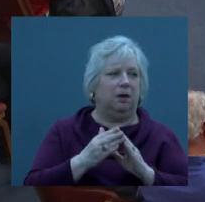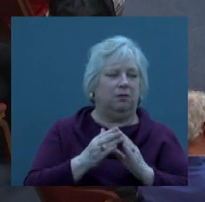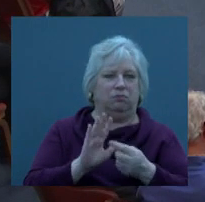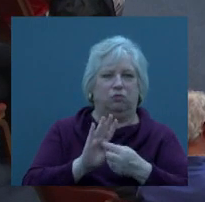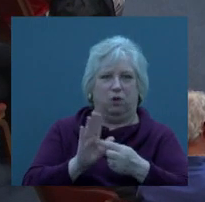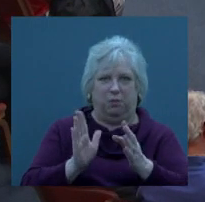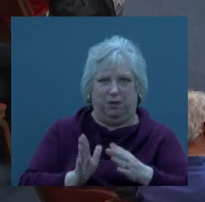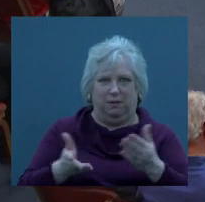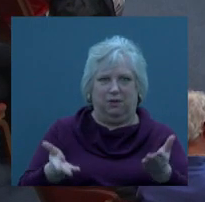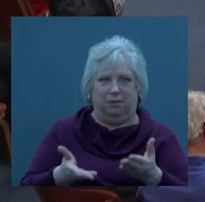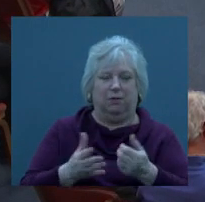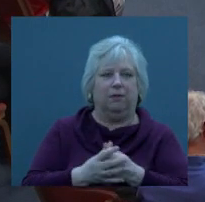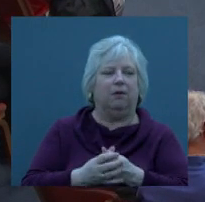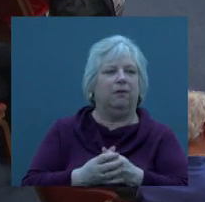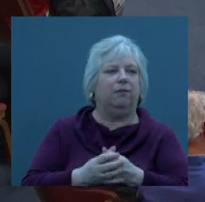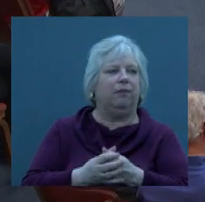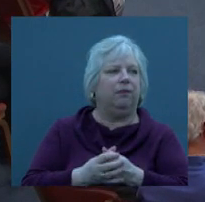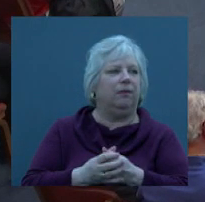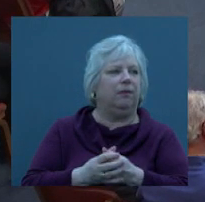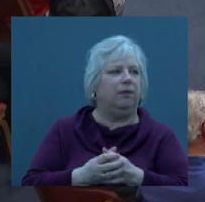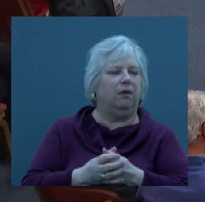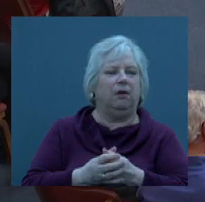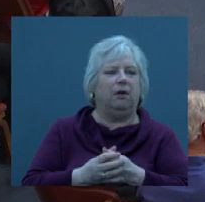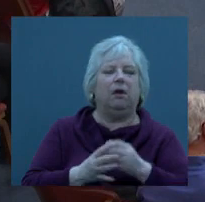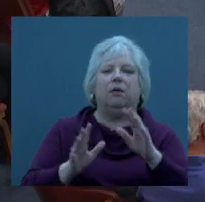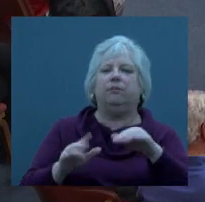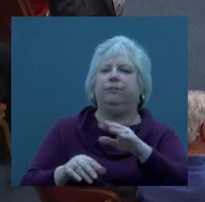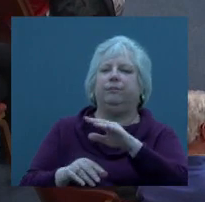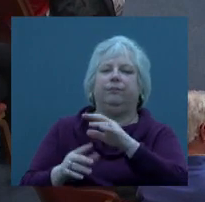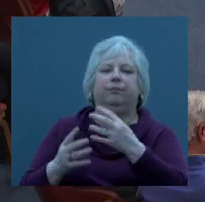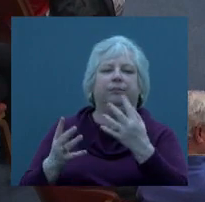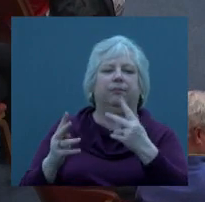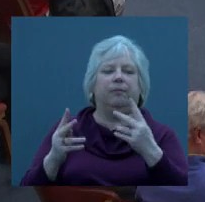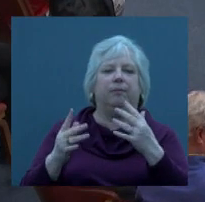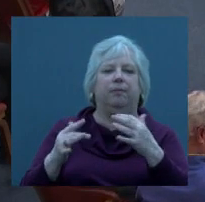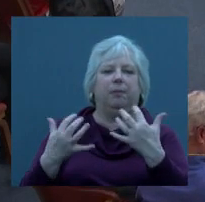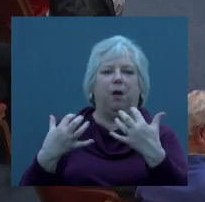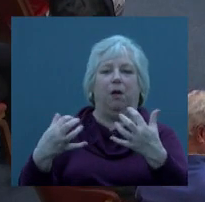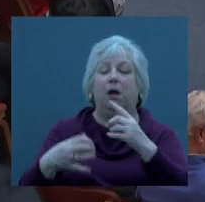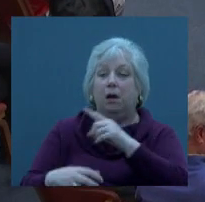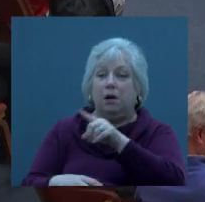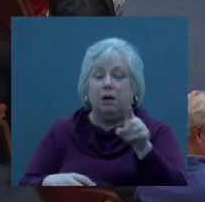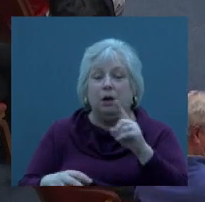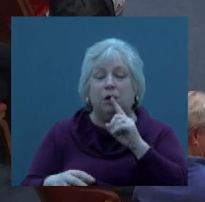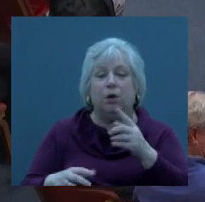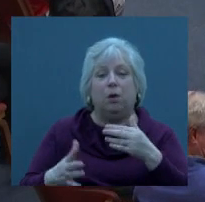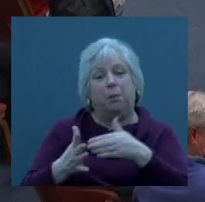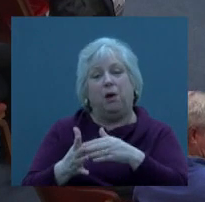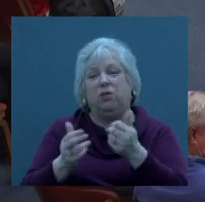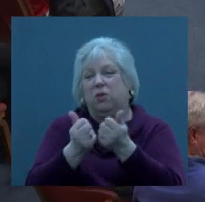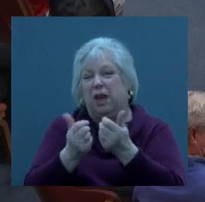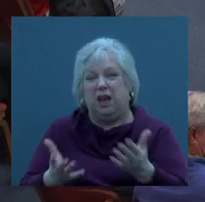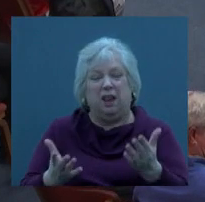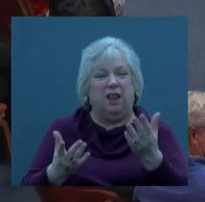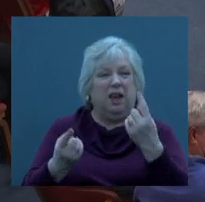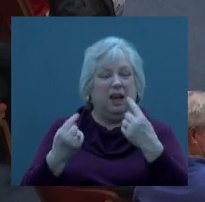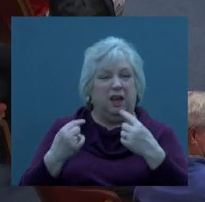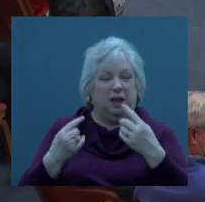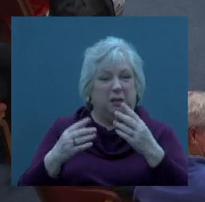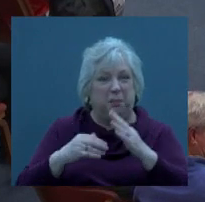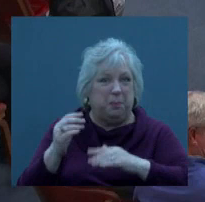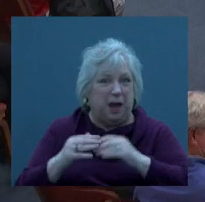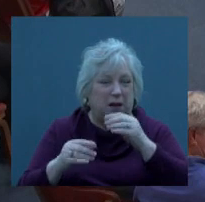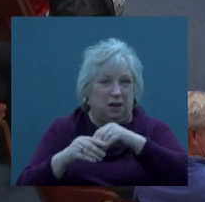representatives. Are you all opposed to anything coming in this